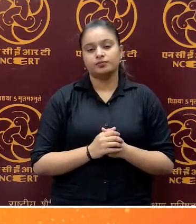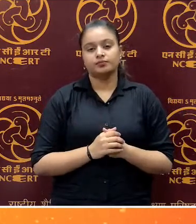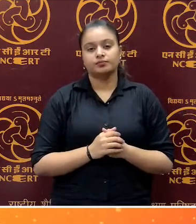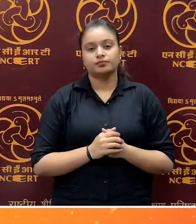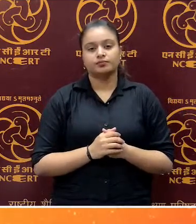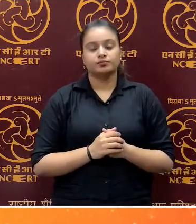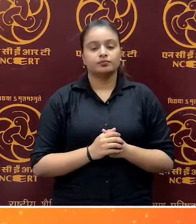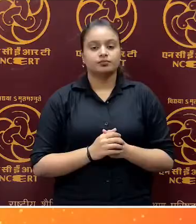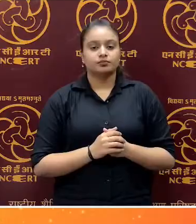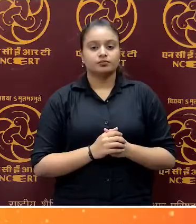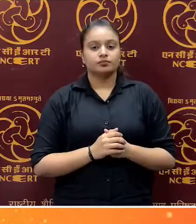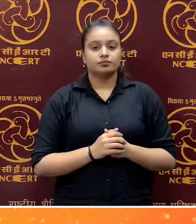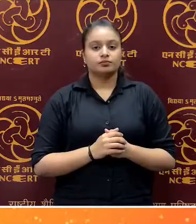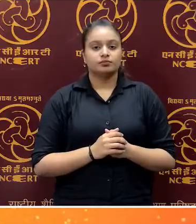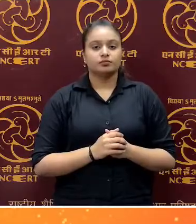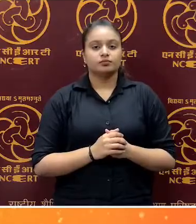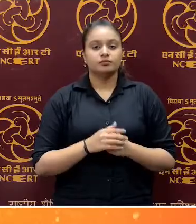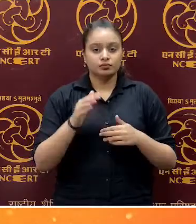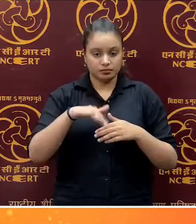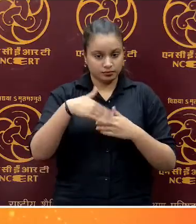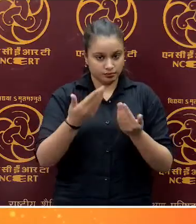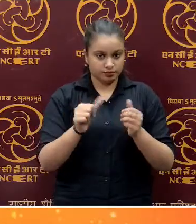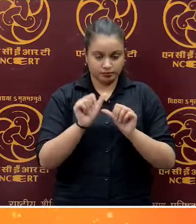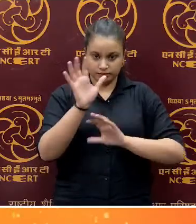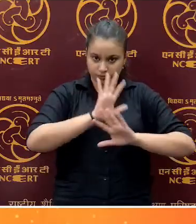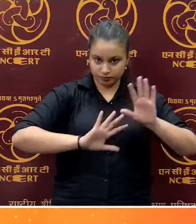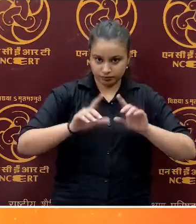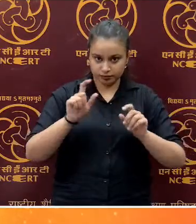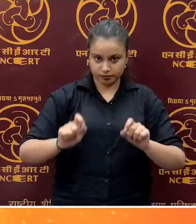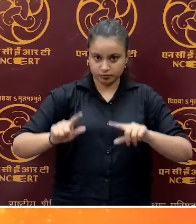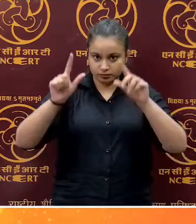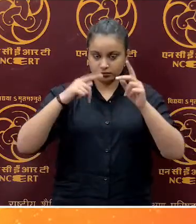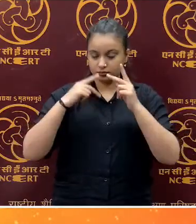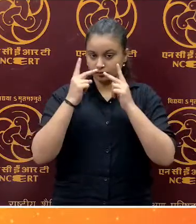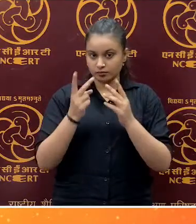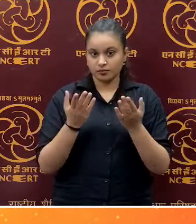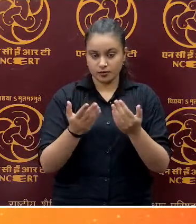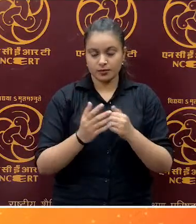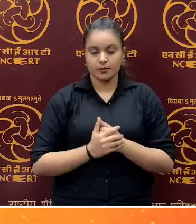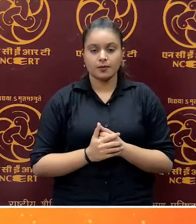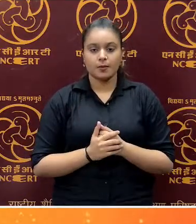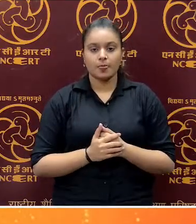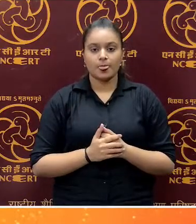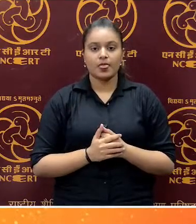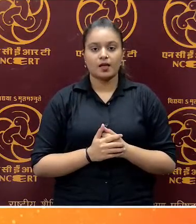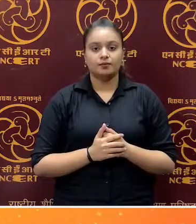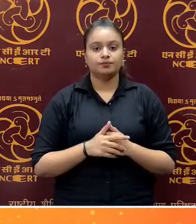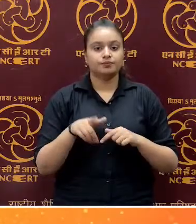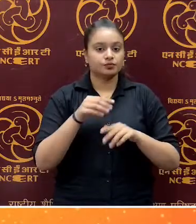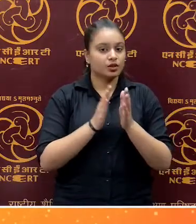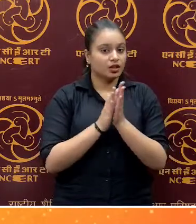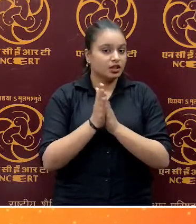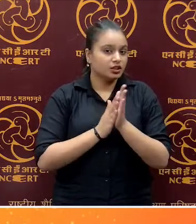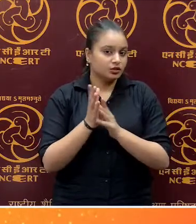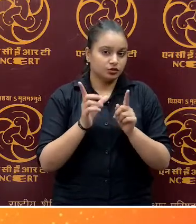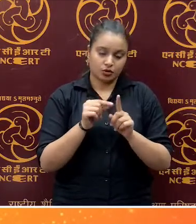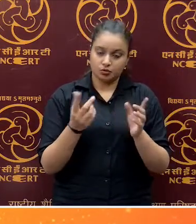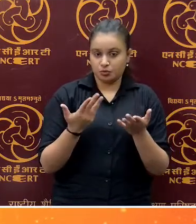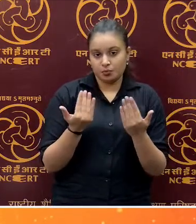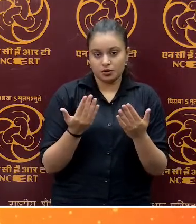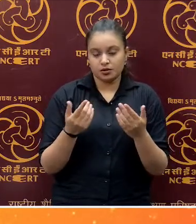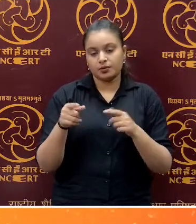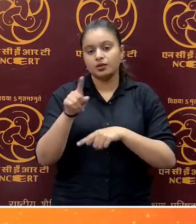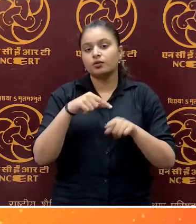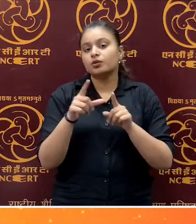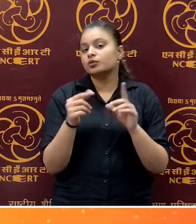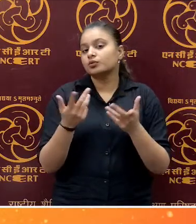message here. And let's see another activity on the screen, dear children. It's a very wonderful one and you will enjoy doing it. Okay. You know what you